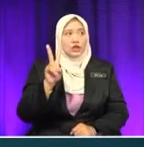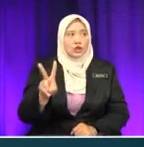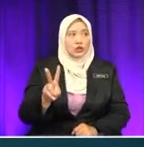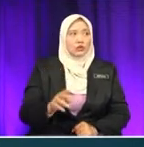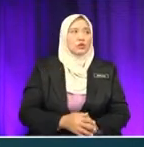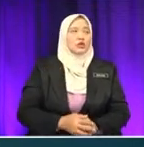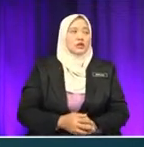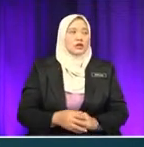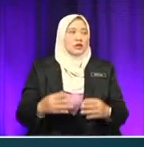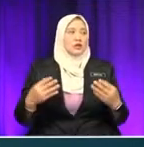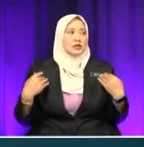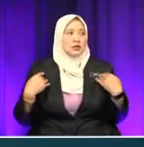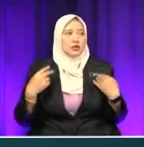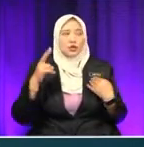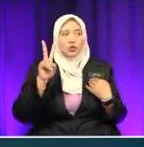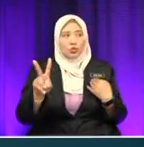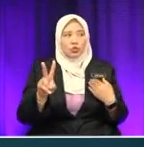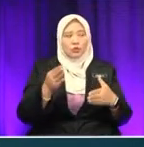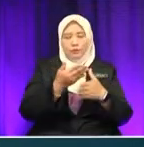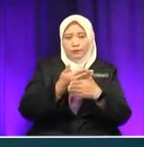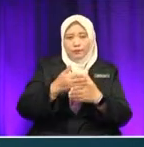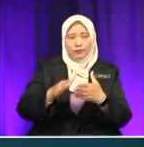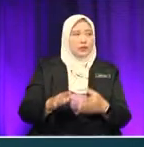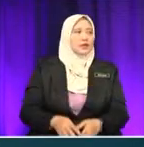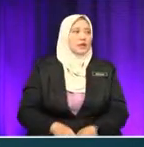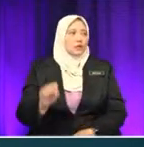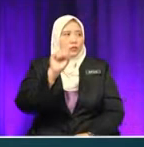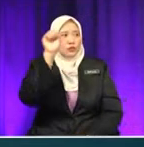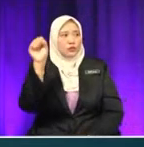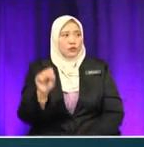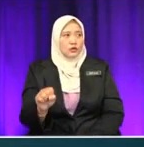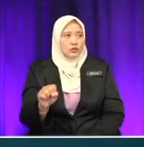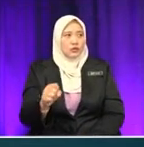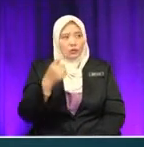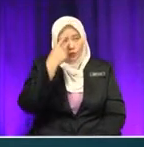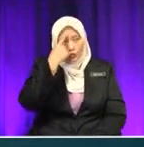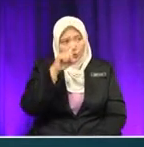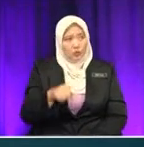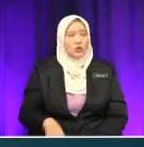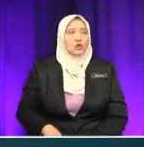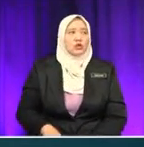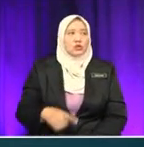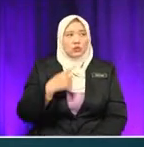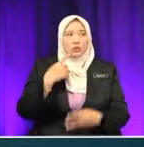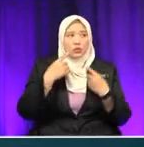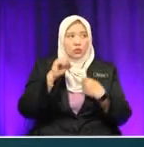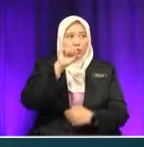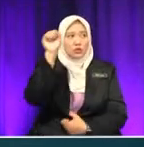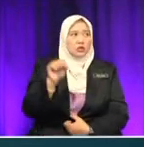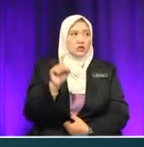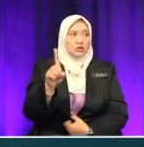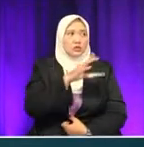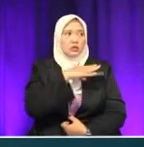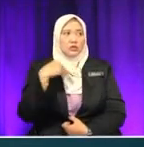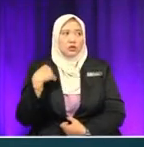questions. And of course, you need to, like what I said earlier, for the question one and question two, you need to give a very direct and